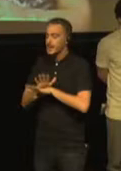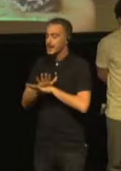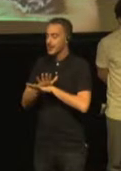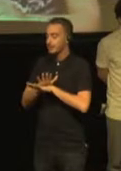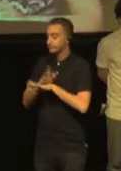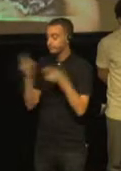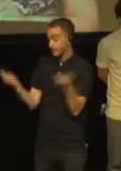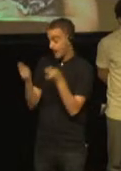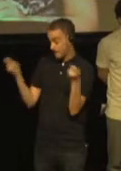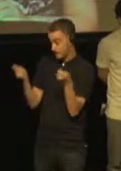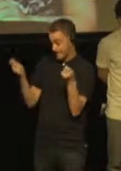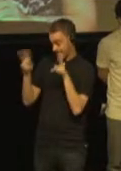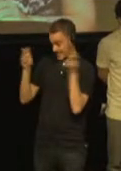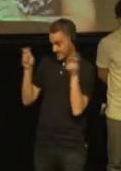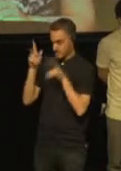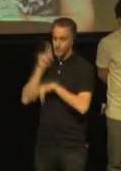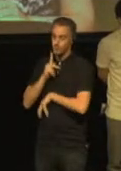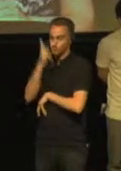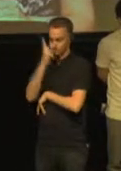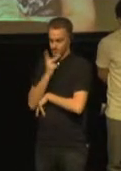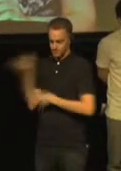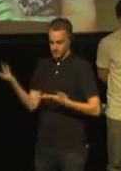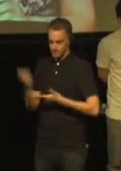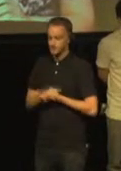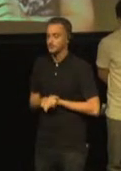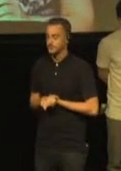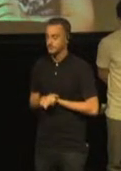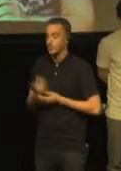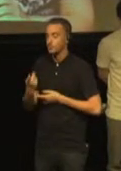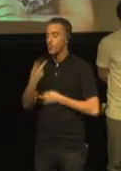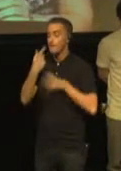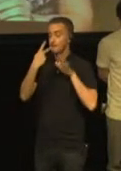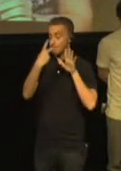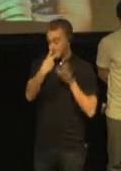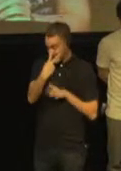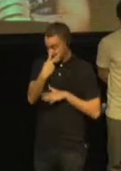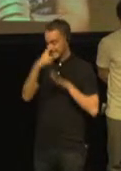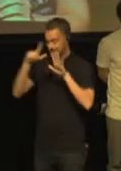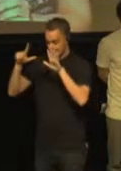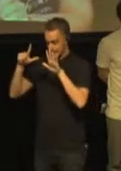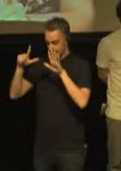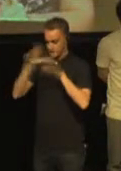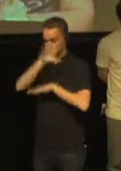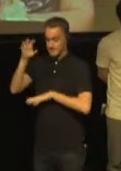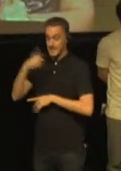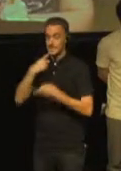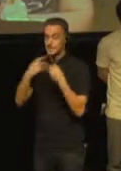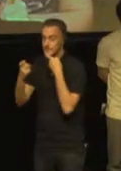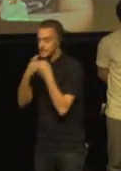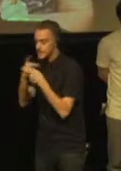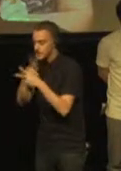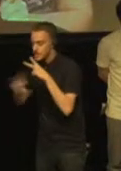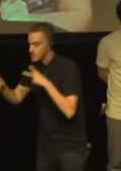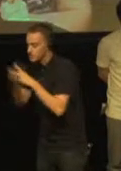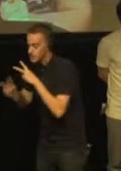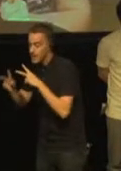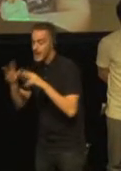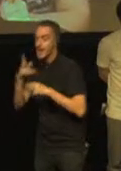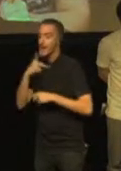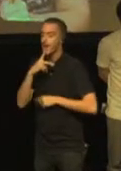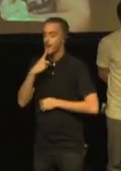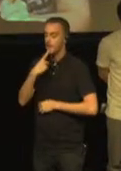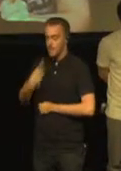So we asked each of the 27 countries and regions to answer this question. Is there a specific